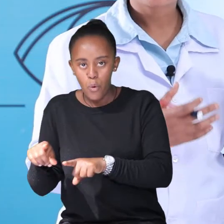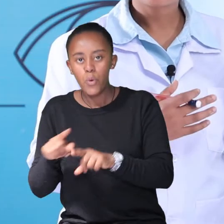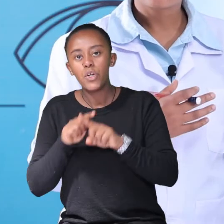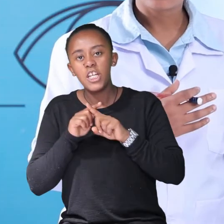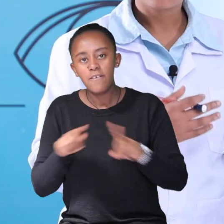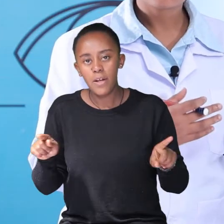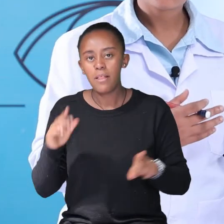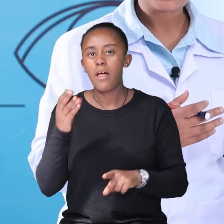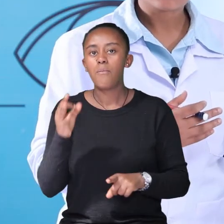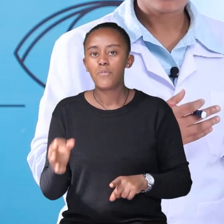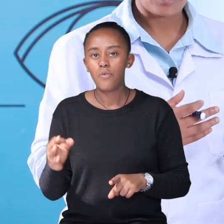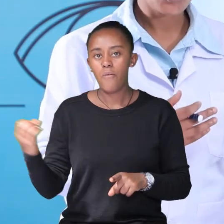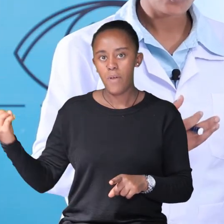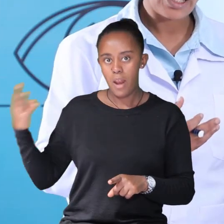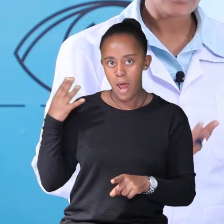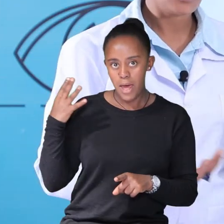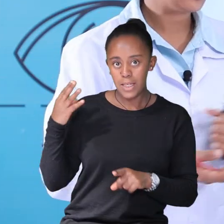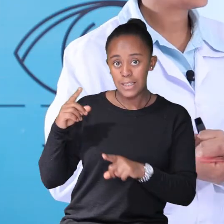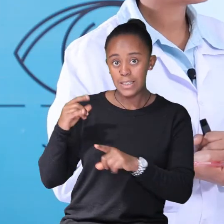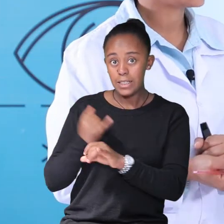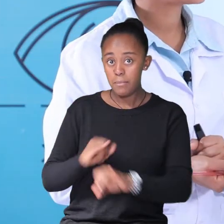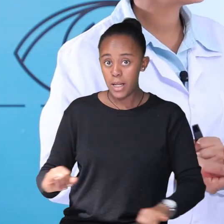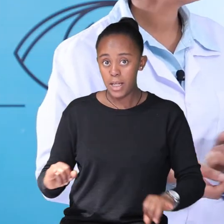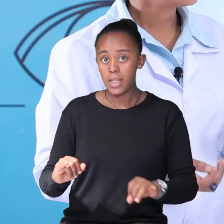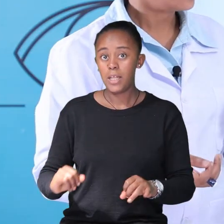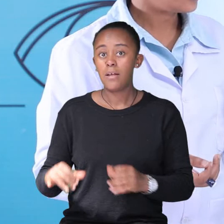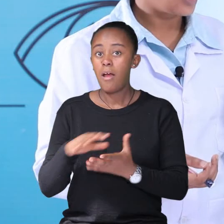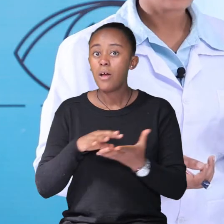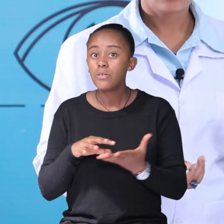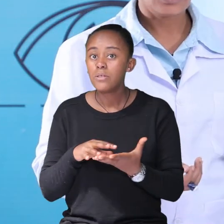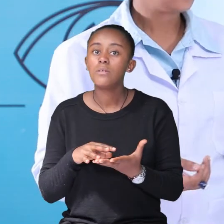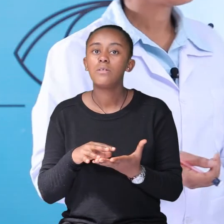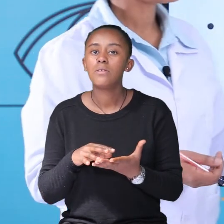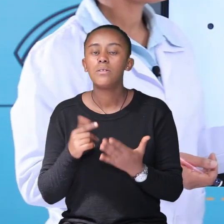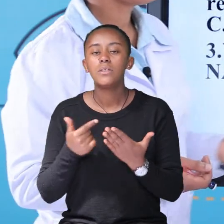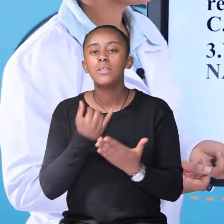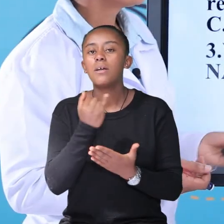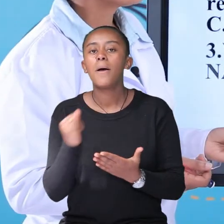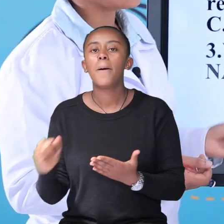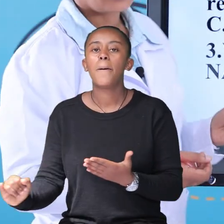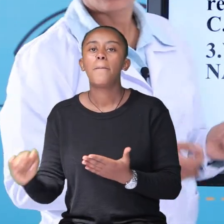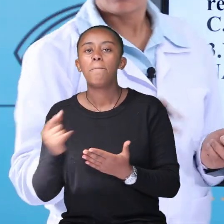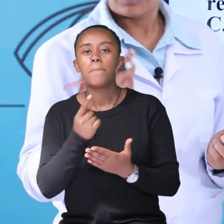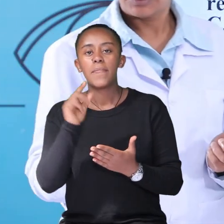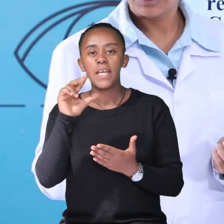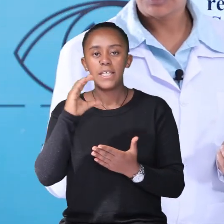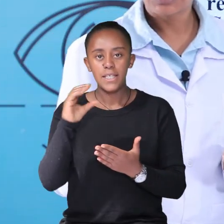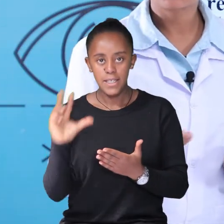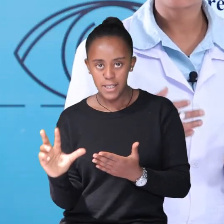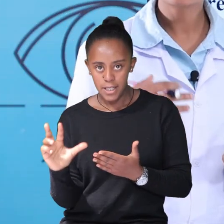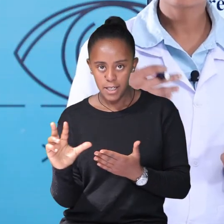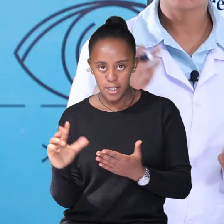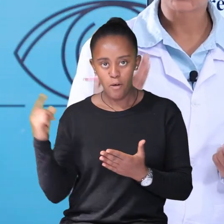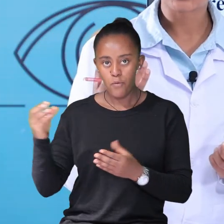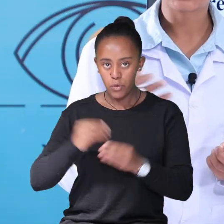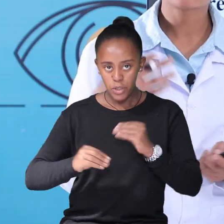we have seen different types of light independent reaction. These are the